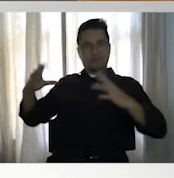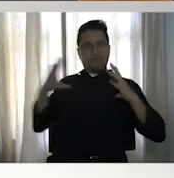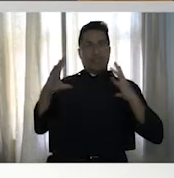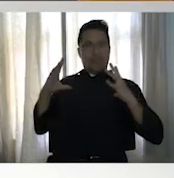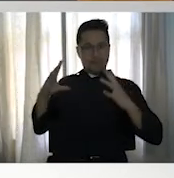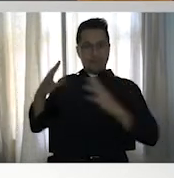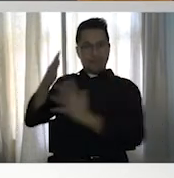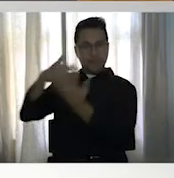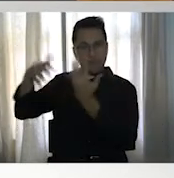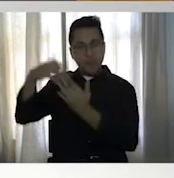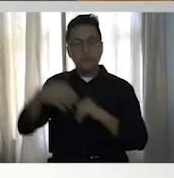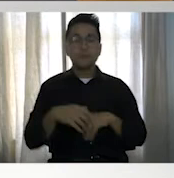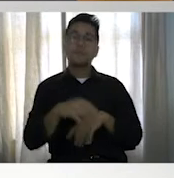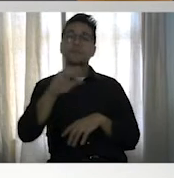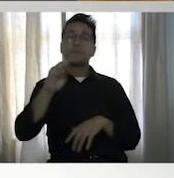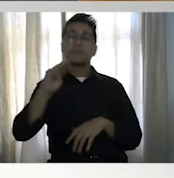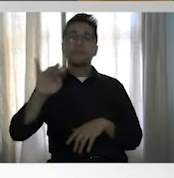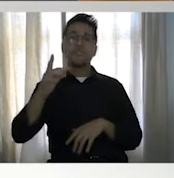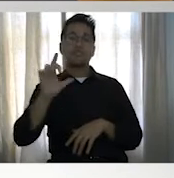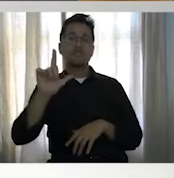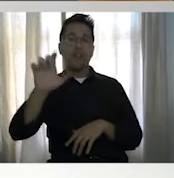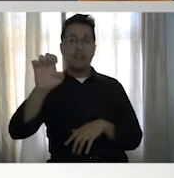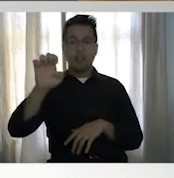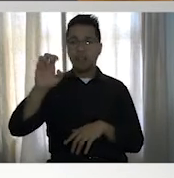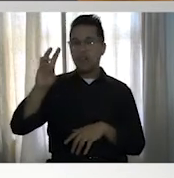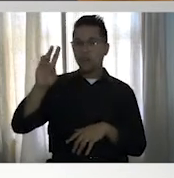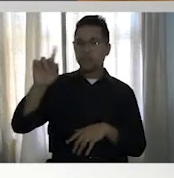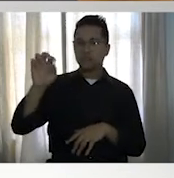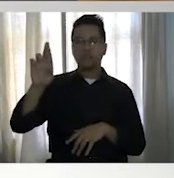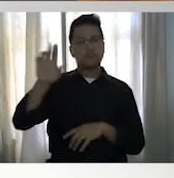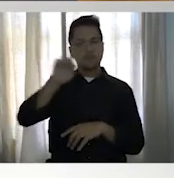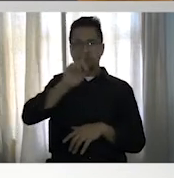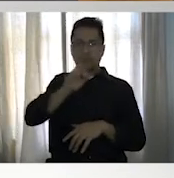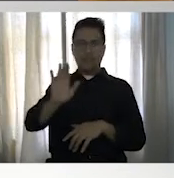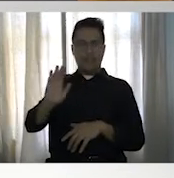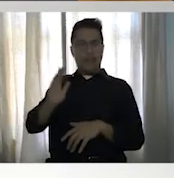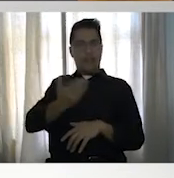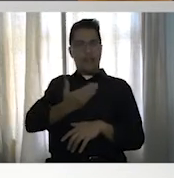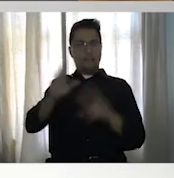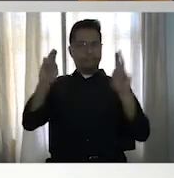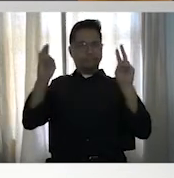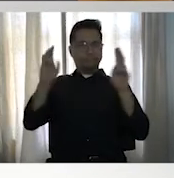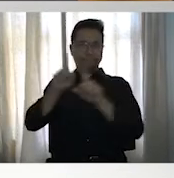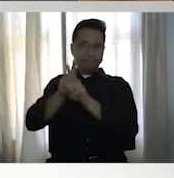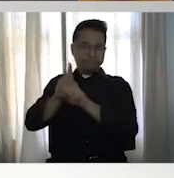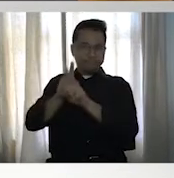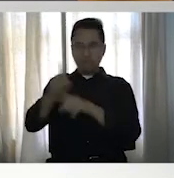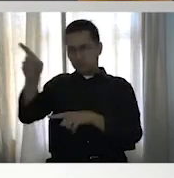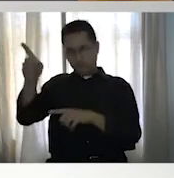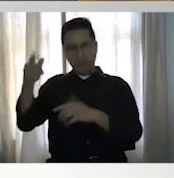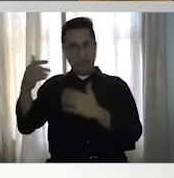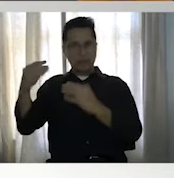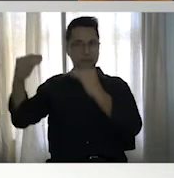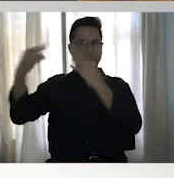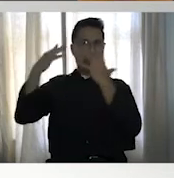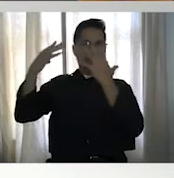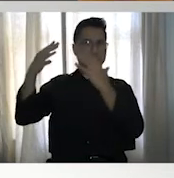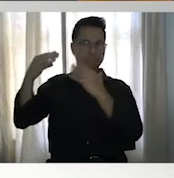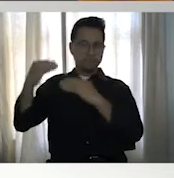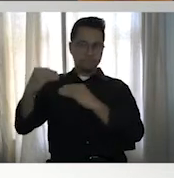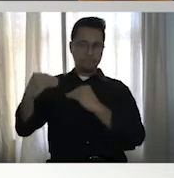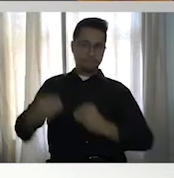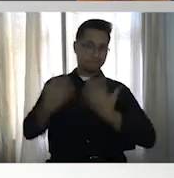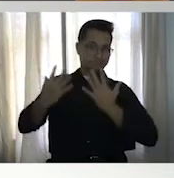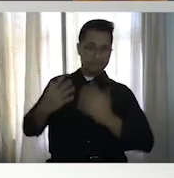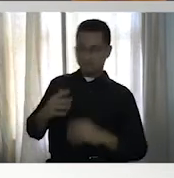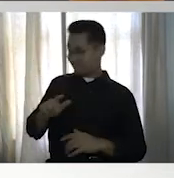Michelle Winner has been our mentor. She has really inspired us, but we have a lot of other people we also work with. So here is Alana.